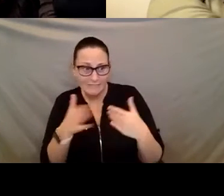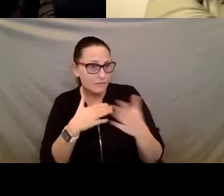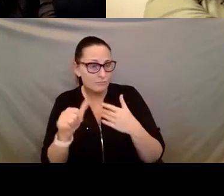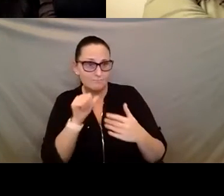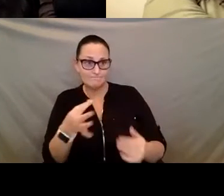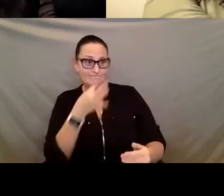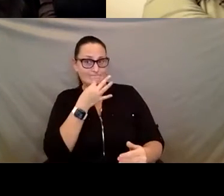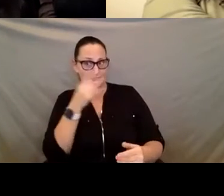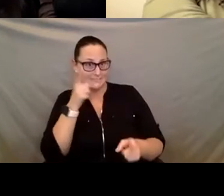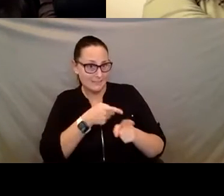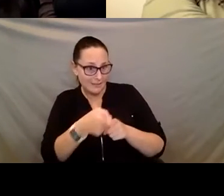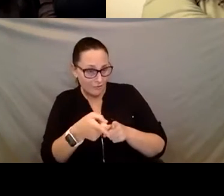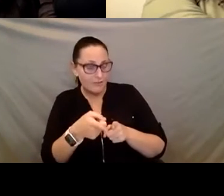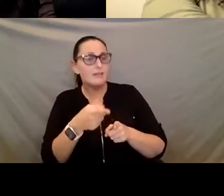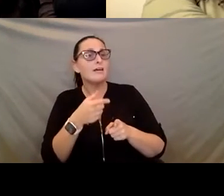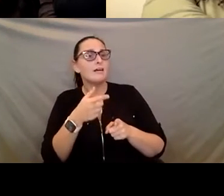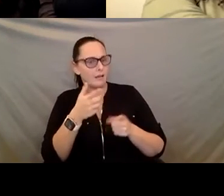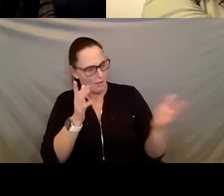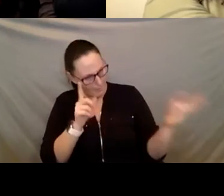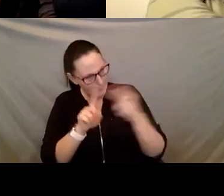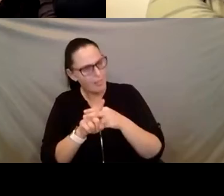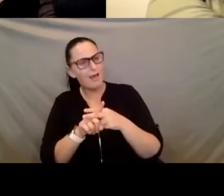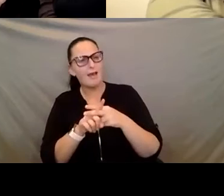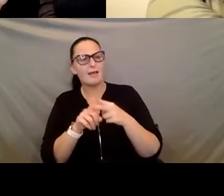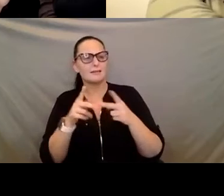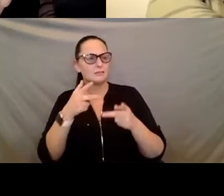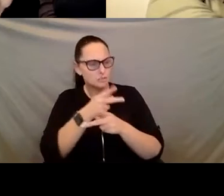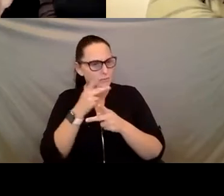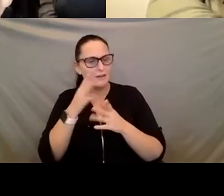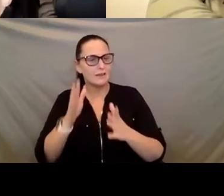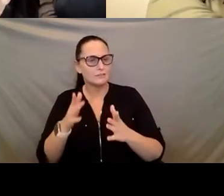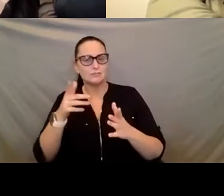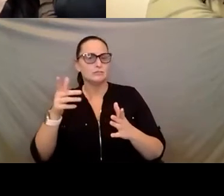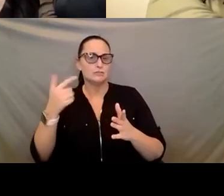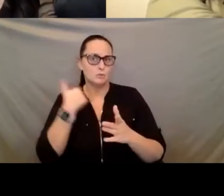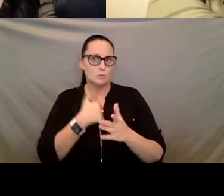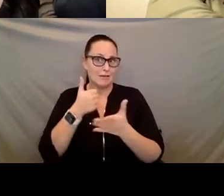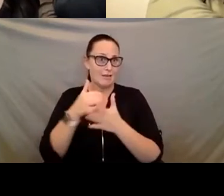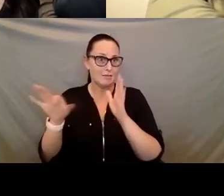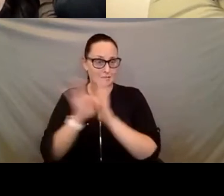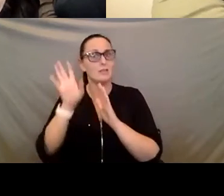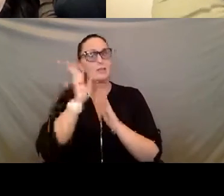expert in this area, apply. Supervisor so-and-so who we helped get elected will get